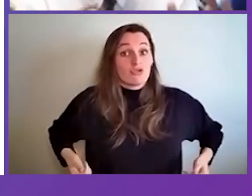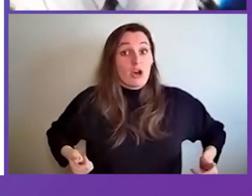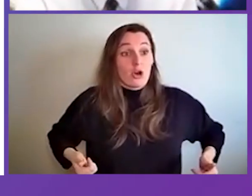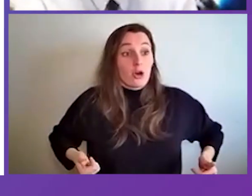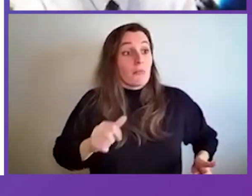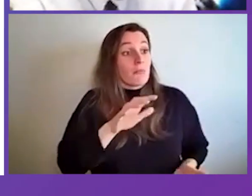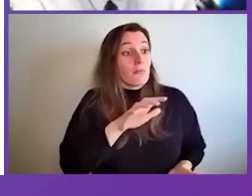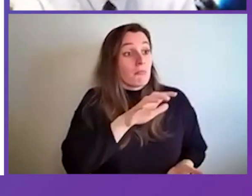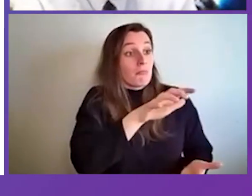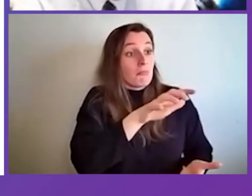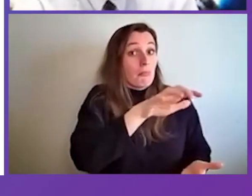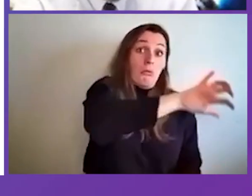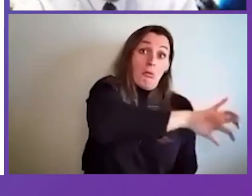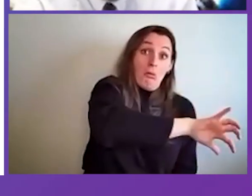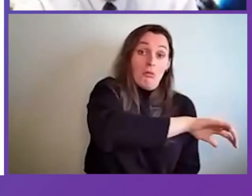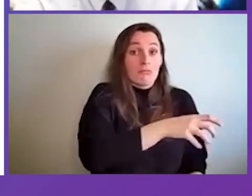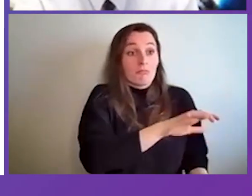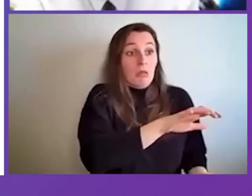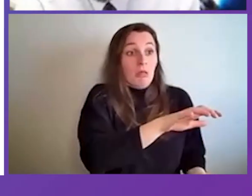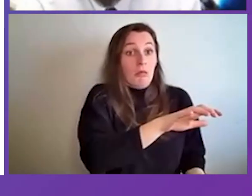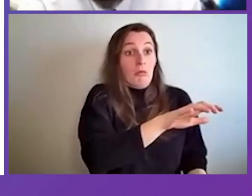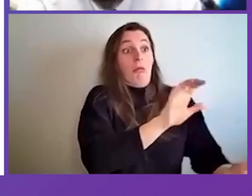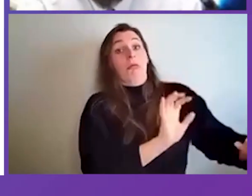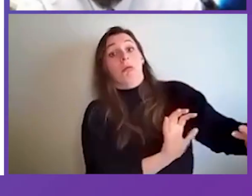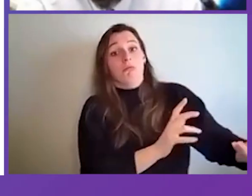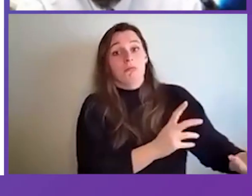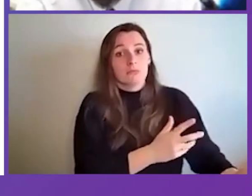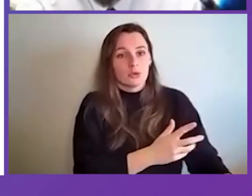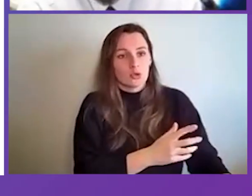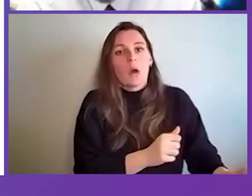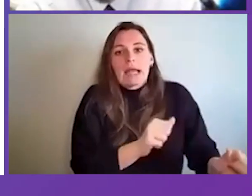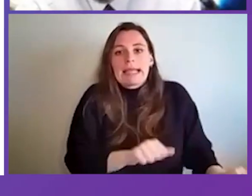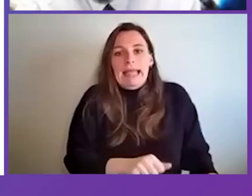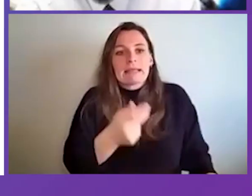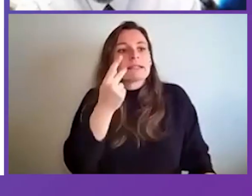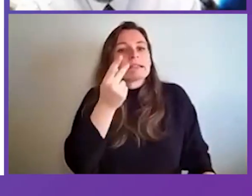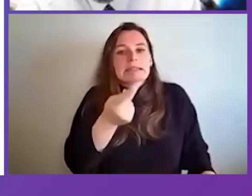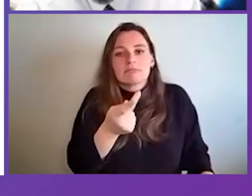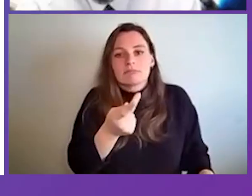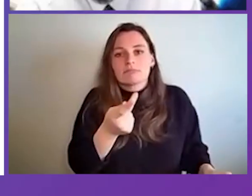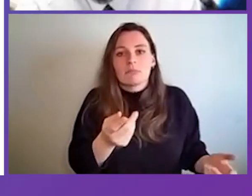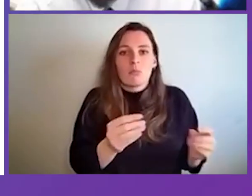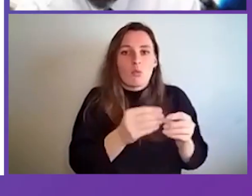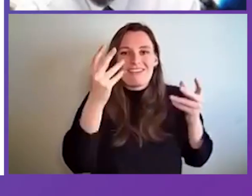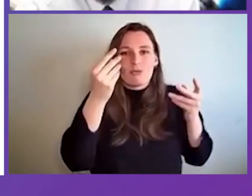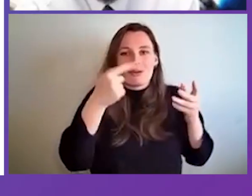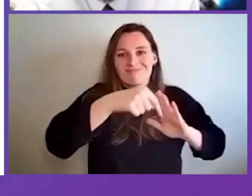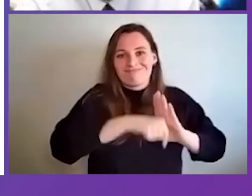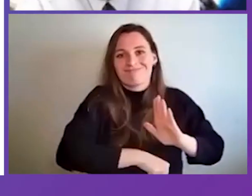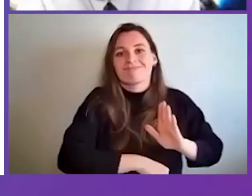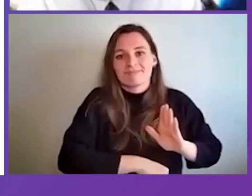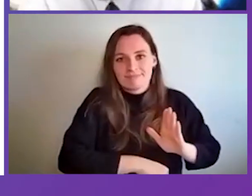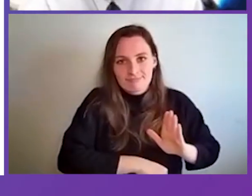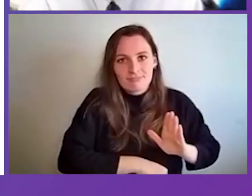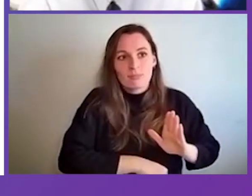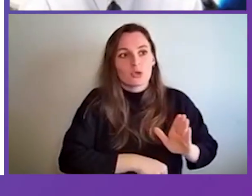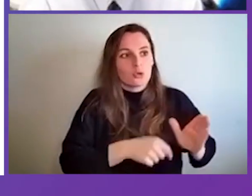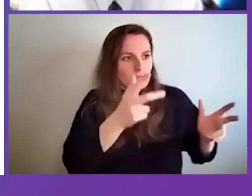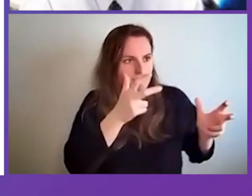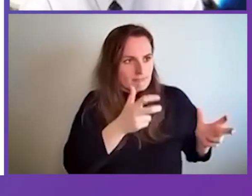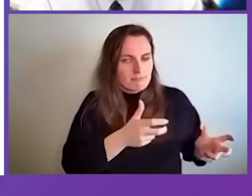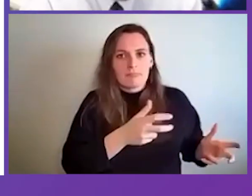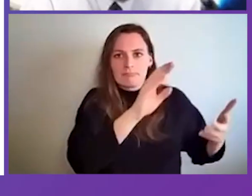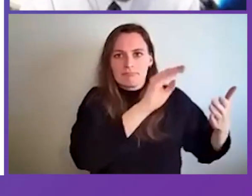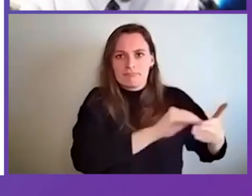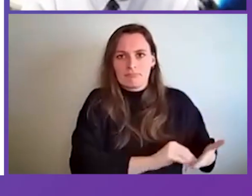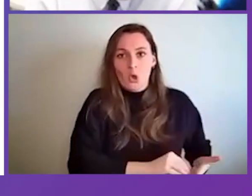being moved around. So that's something that we're going to share with a number of wheelchair users and ask